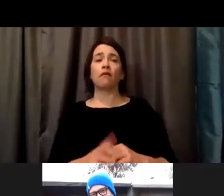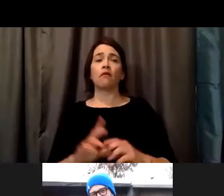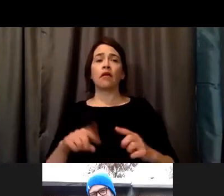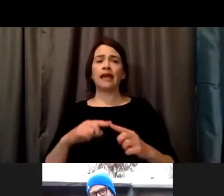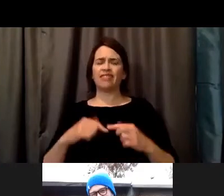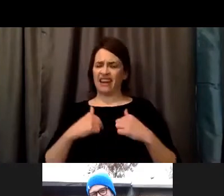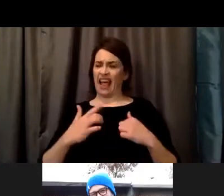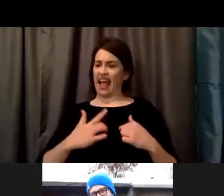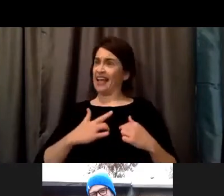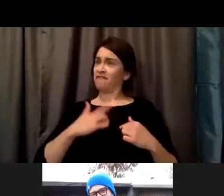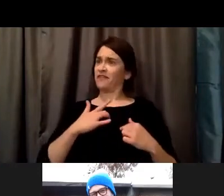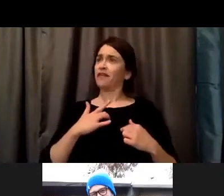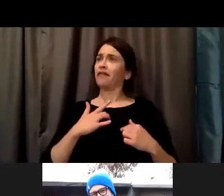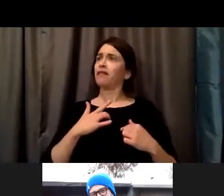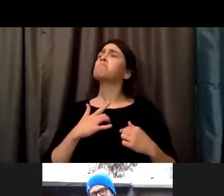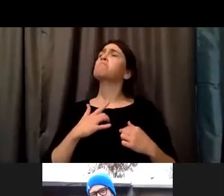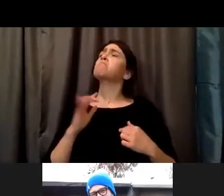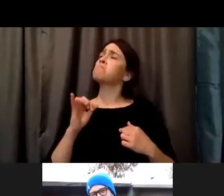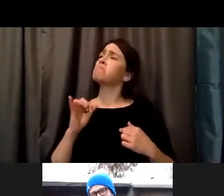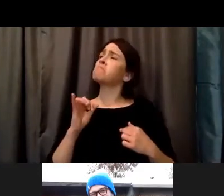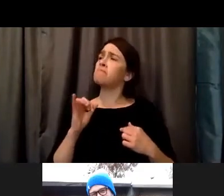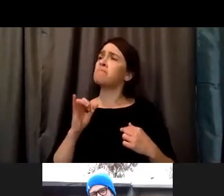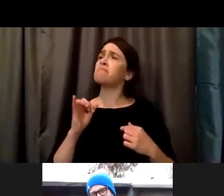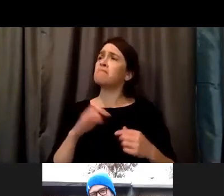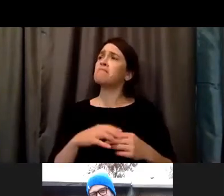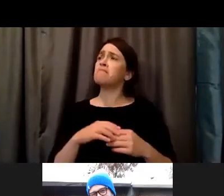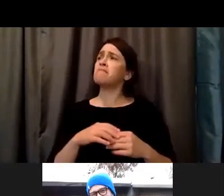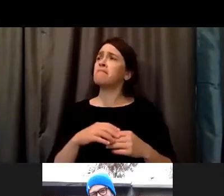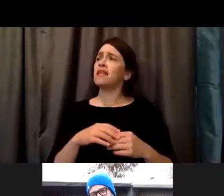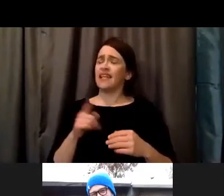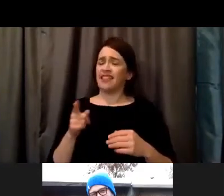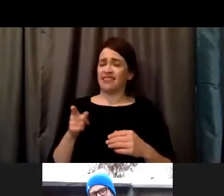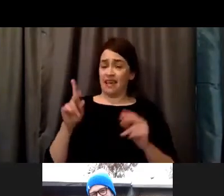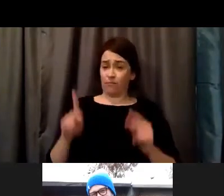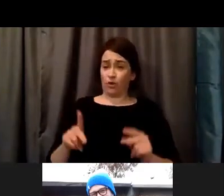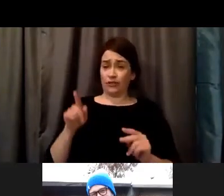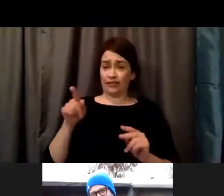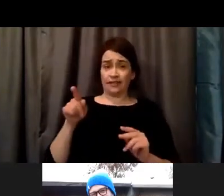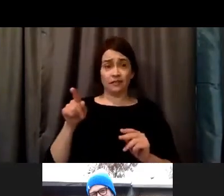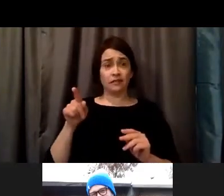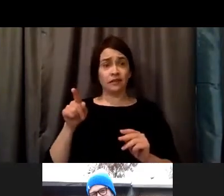I feel that teacher, that person in front of me,